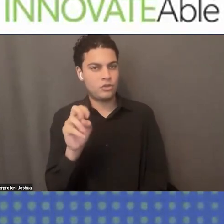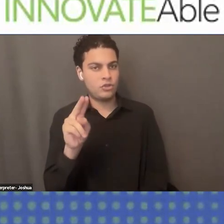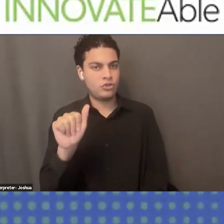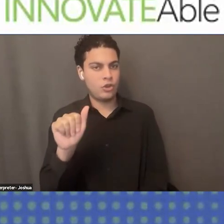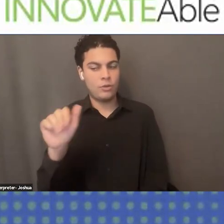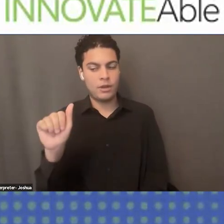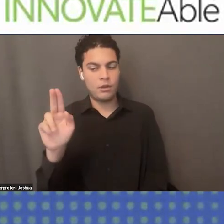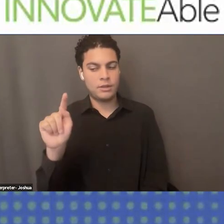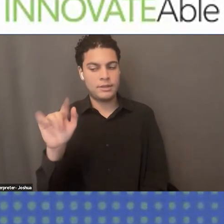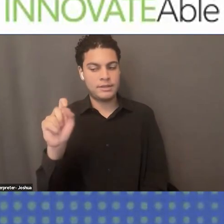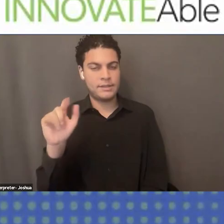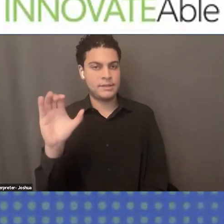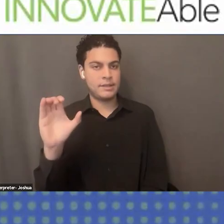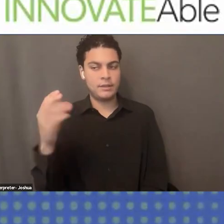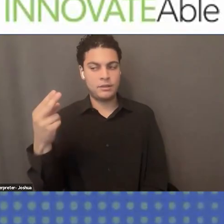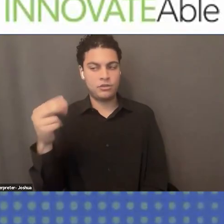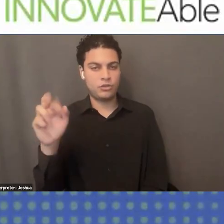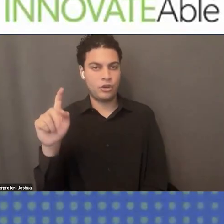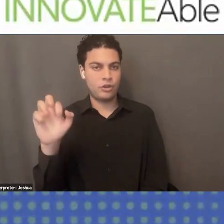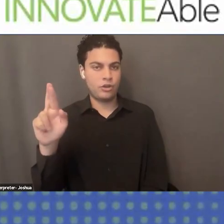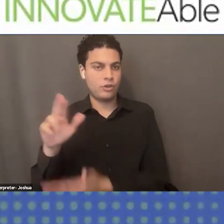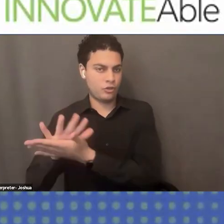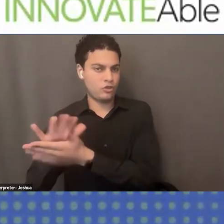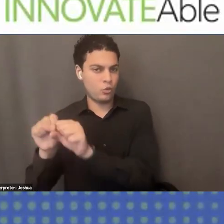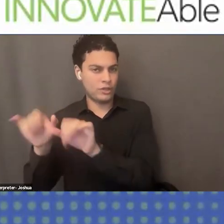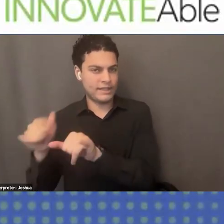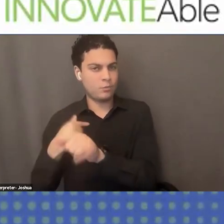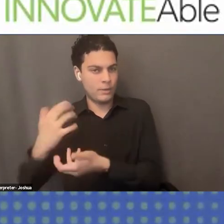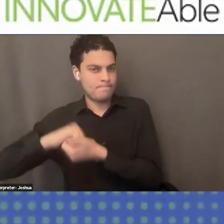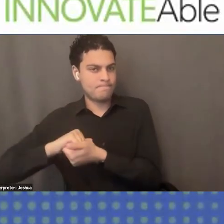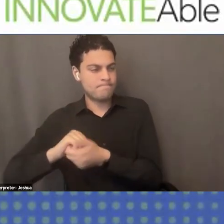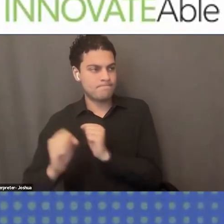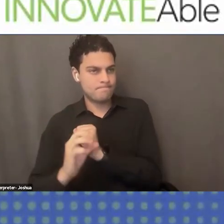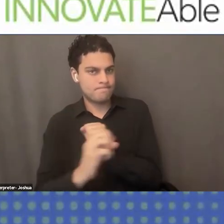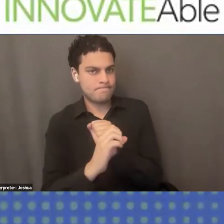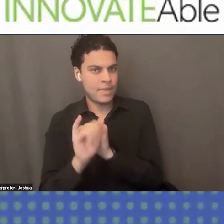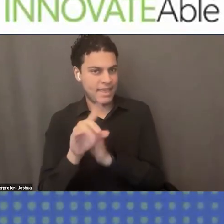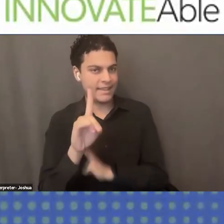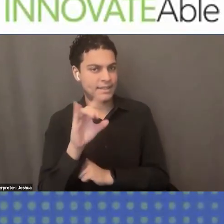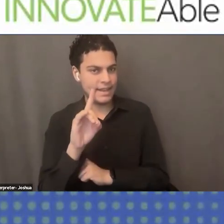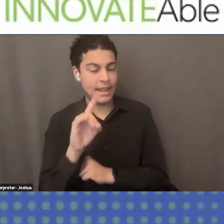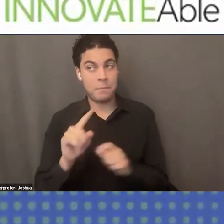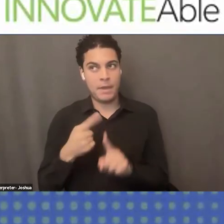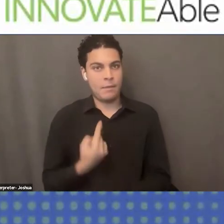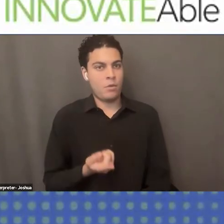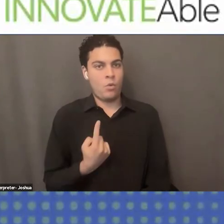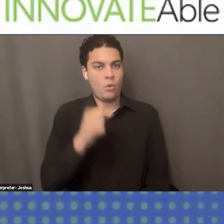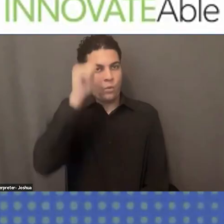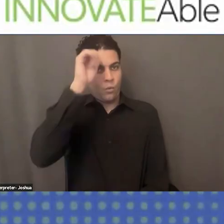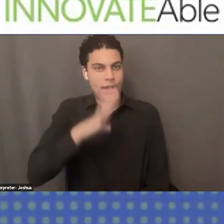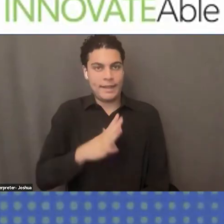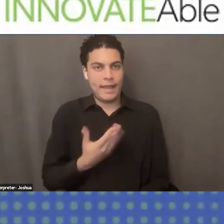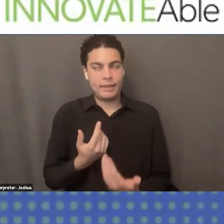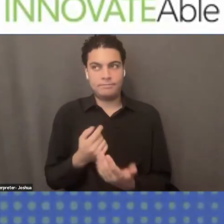It's just I'm one guy trying to reach everybody. So each week I get up and I try to meet somebody new to create a